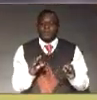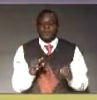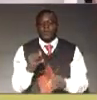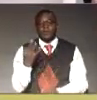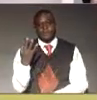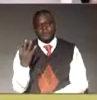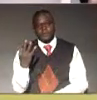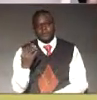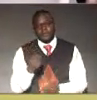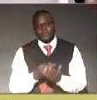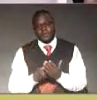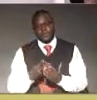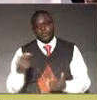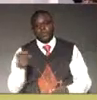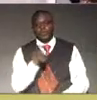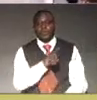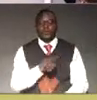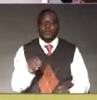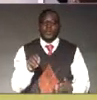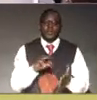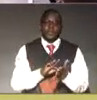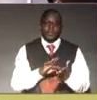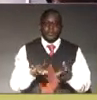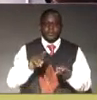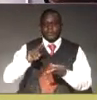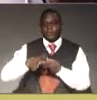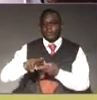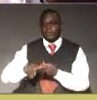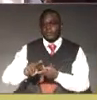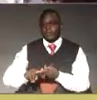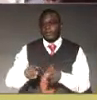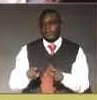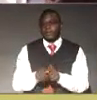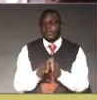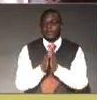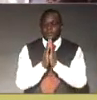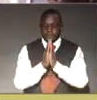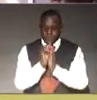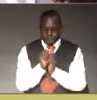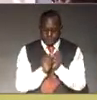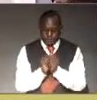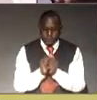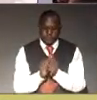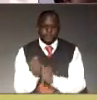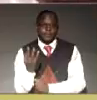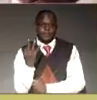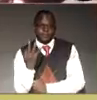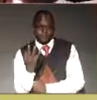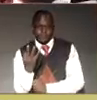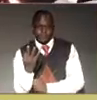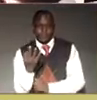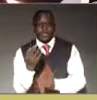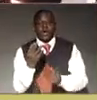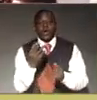three of the Holy Week: Holy Thursday, Good Friday, and Holy Saturday. These days are the three